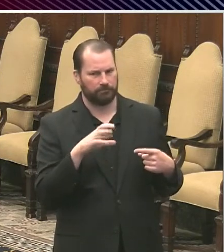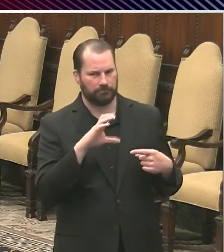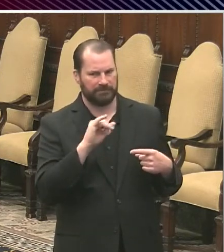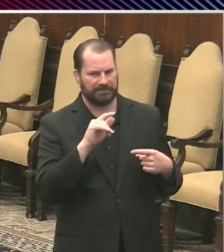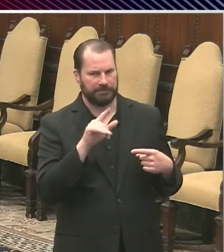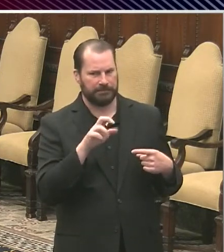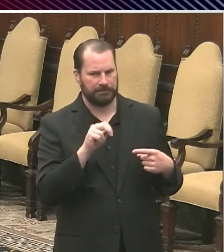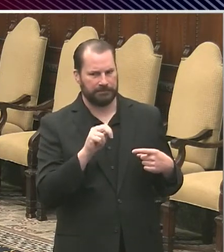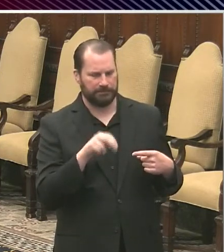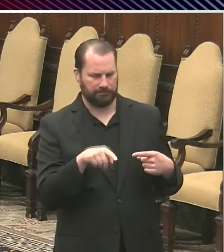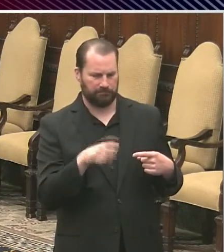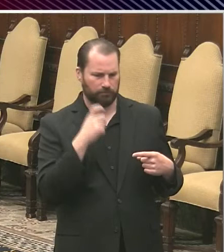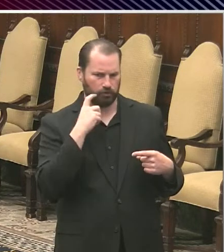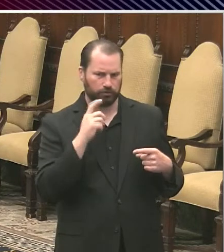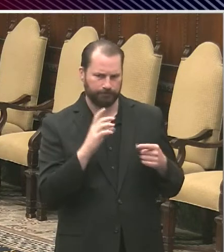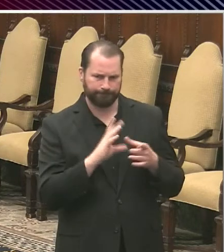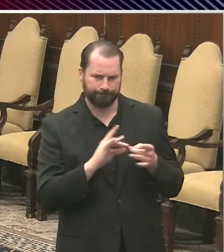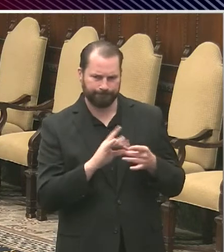Brian's comment on this.